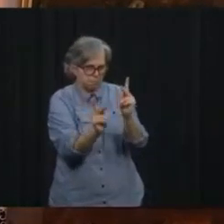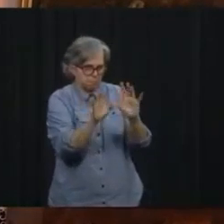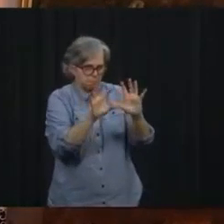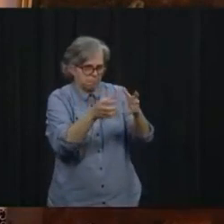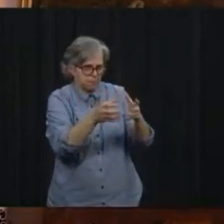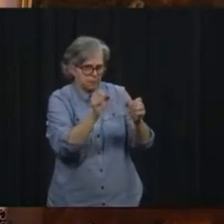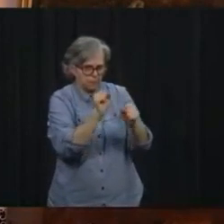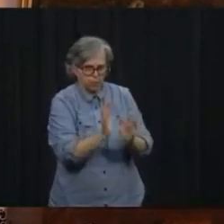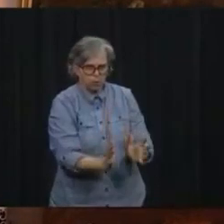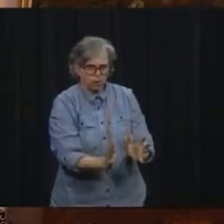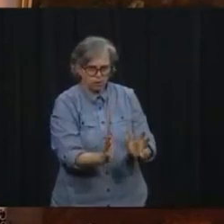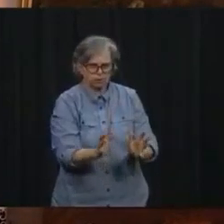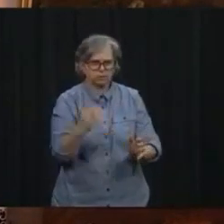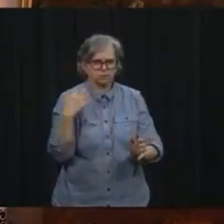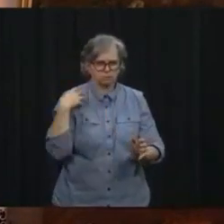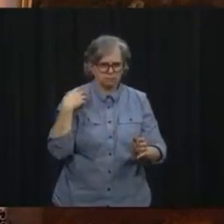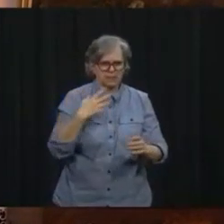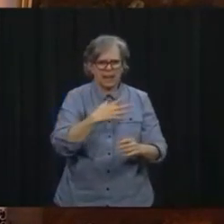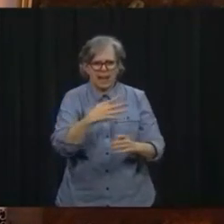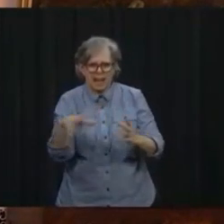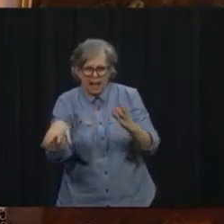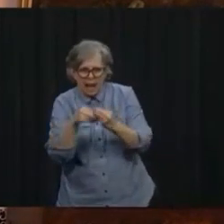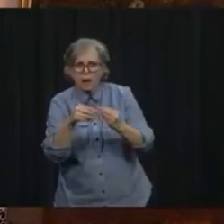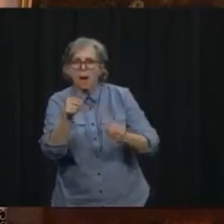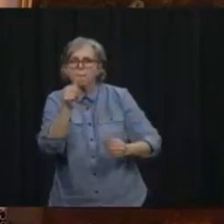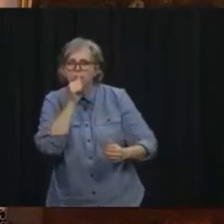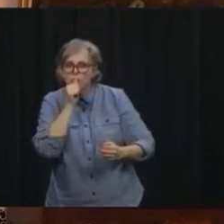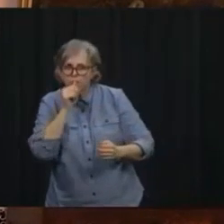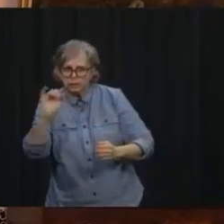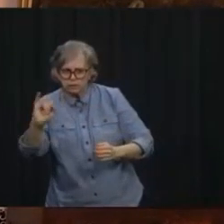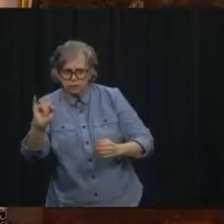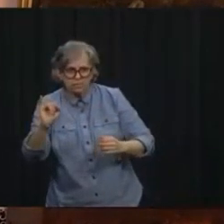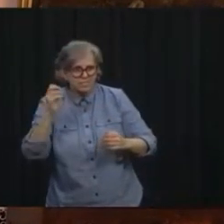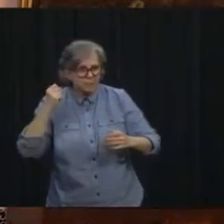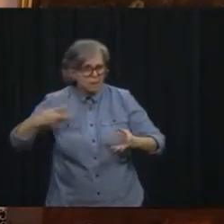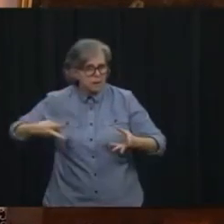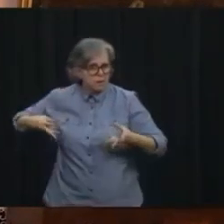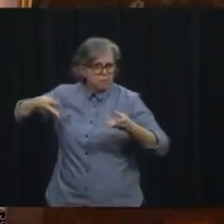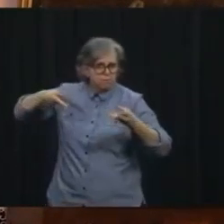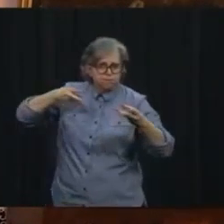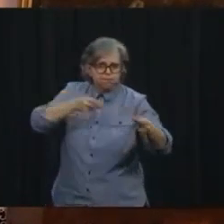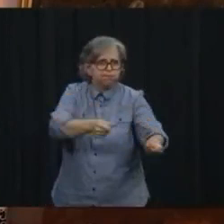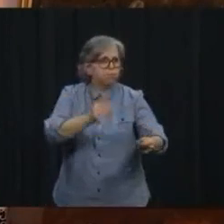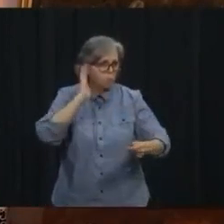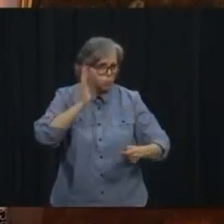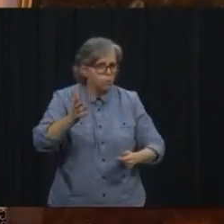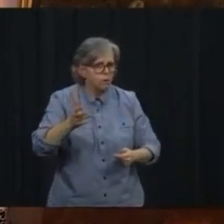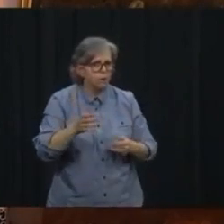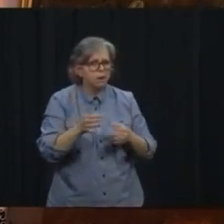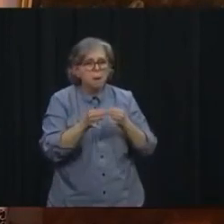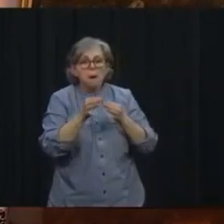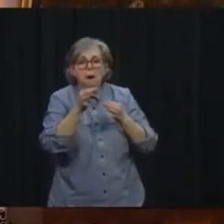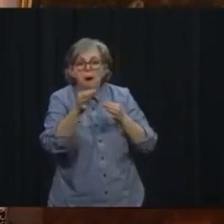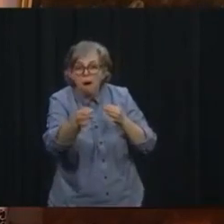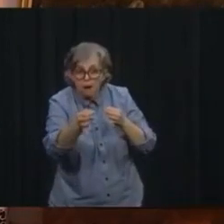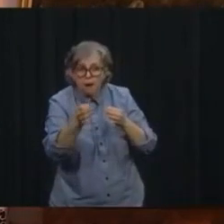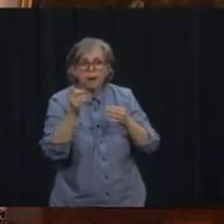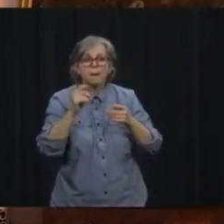best we can as possible while also being healthy. And I have a couple of announcements today based